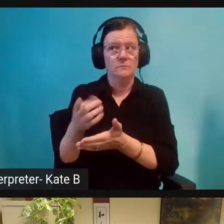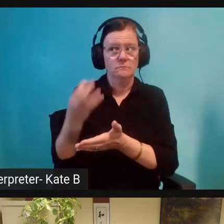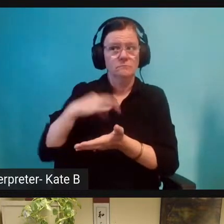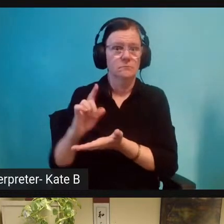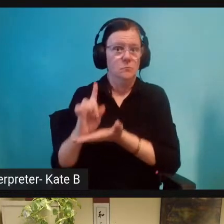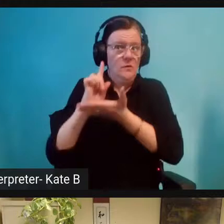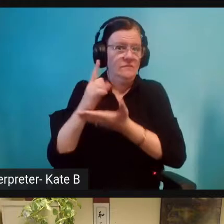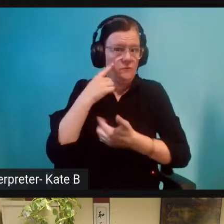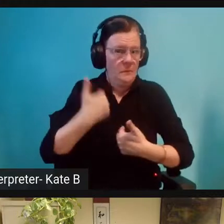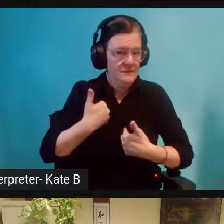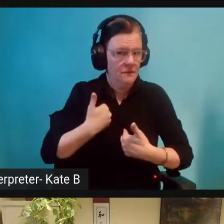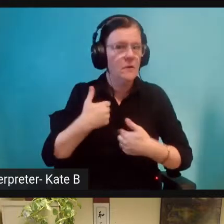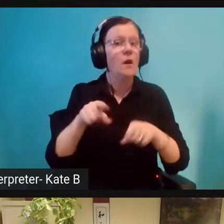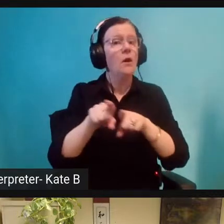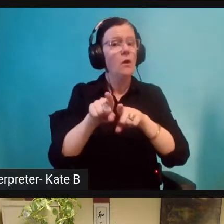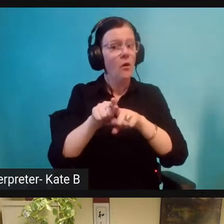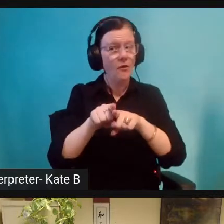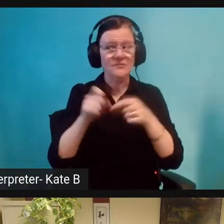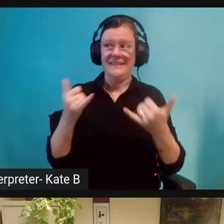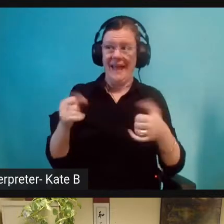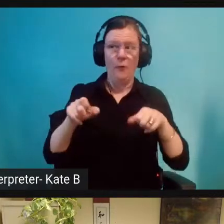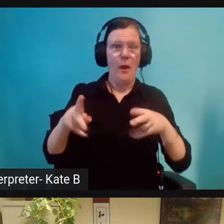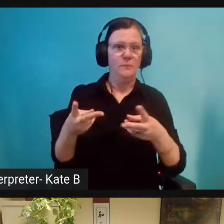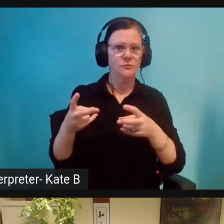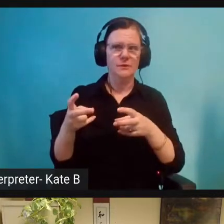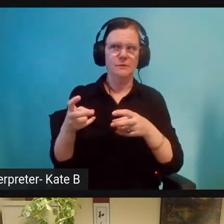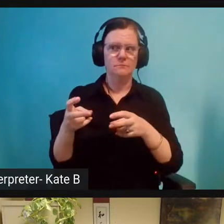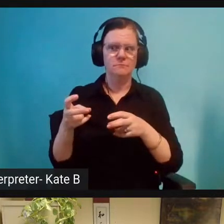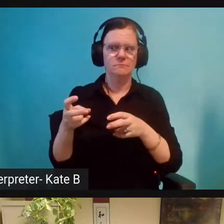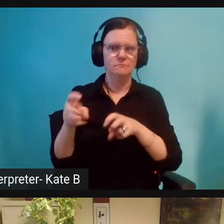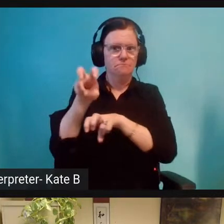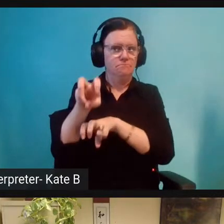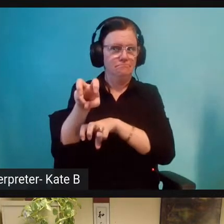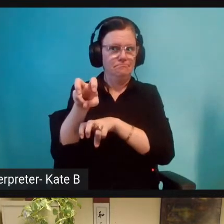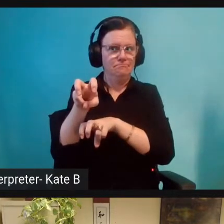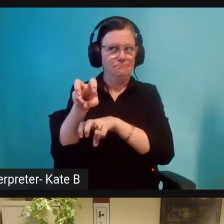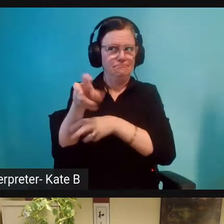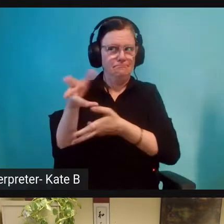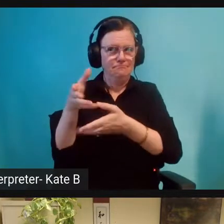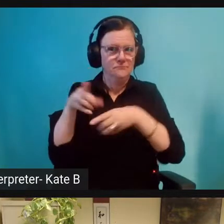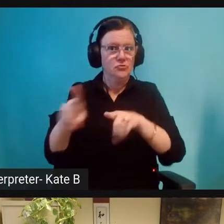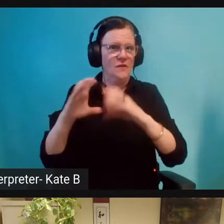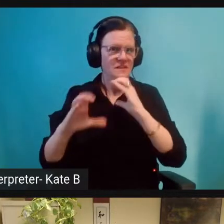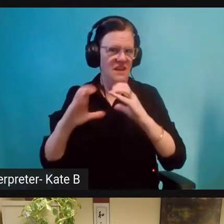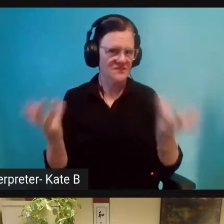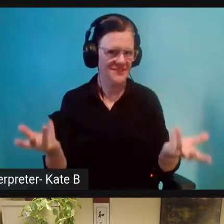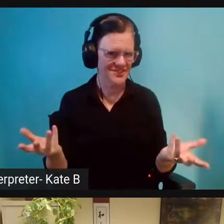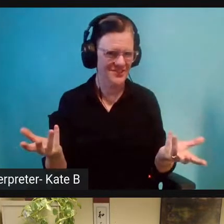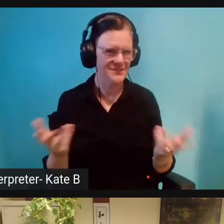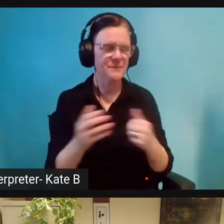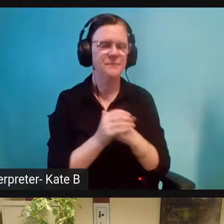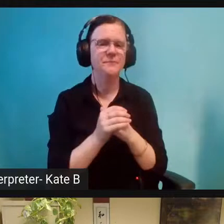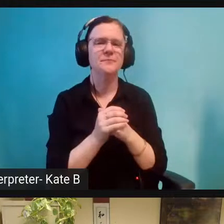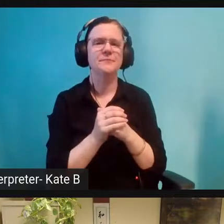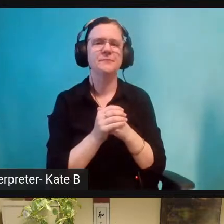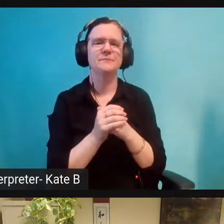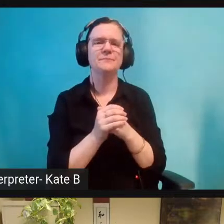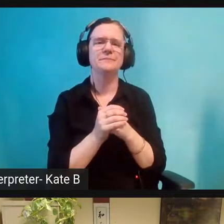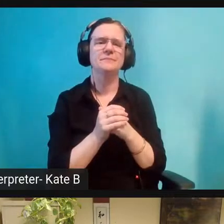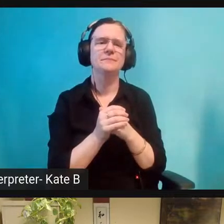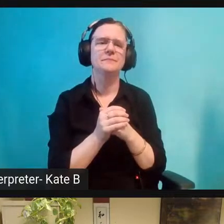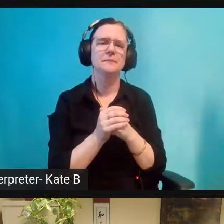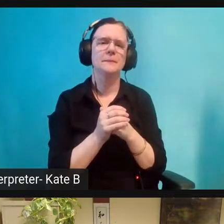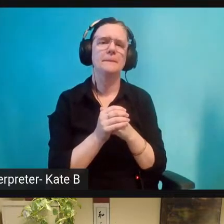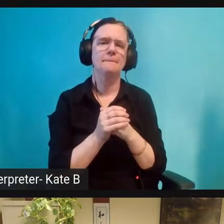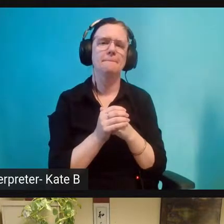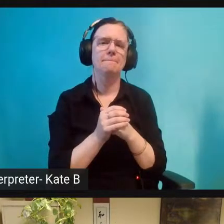I'm always privileged to be sitting next to her in these conversations. And one of the things I wanted to